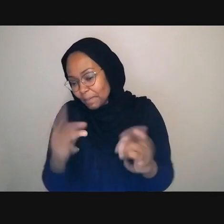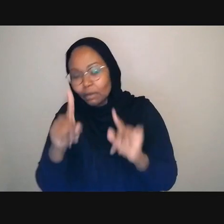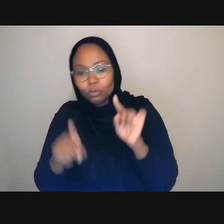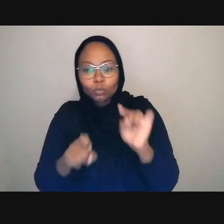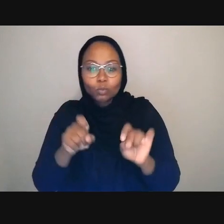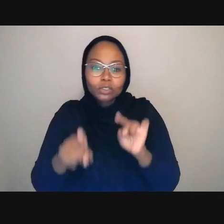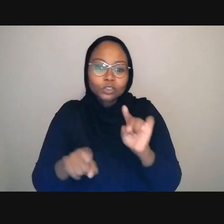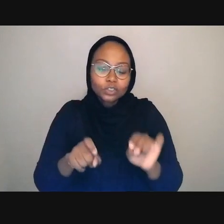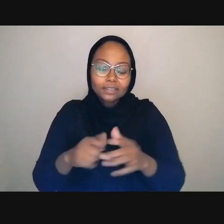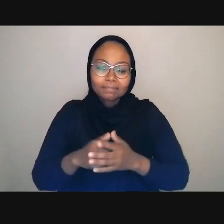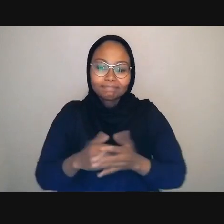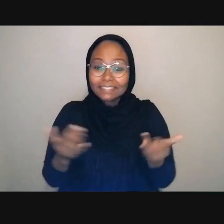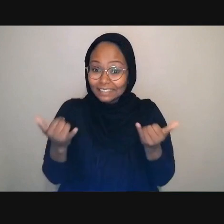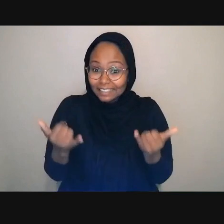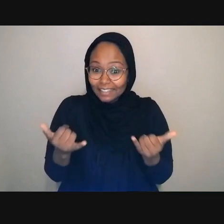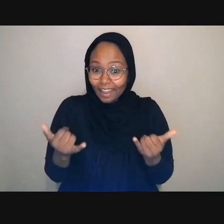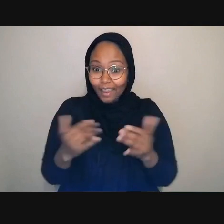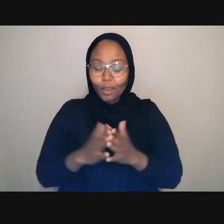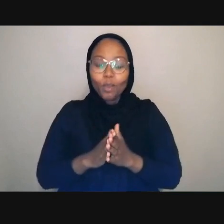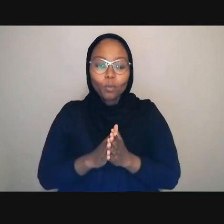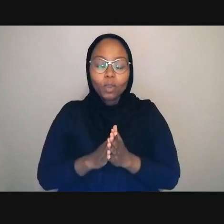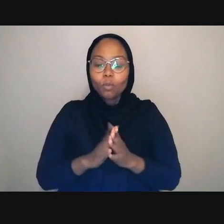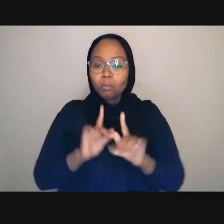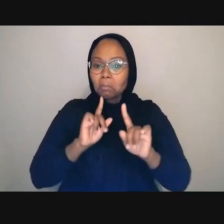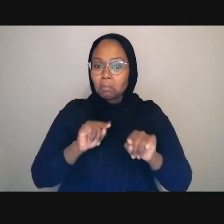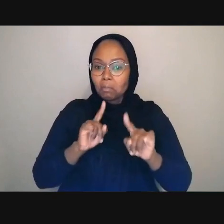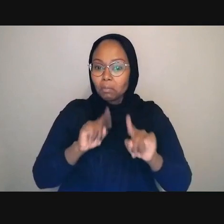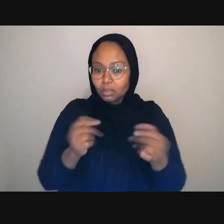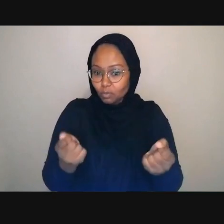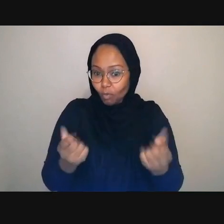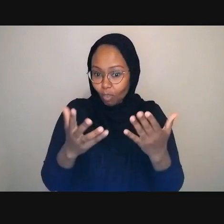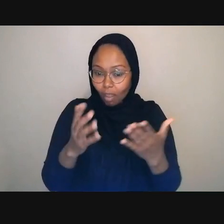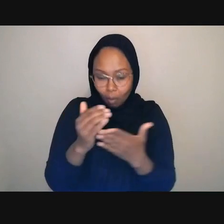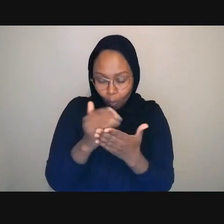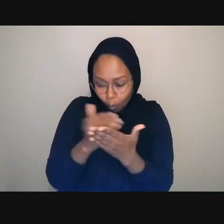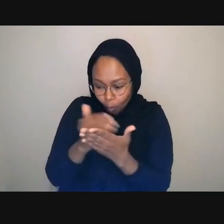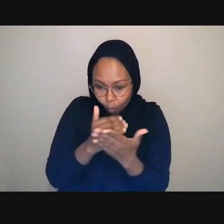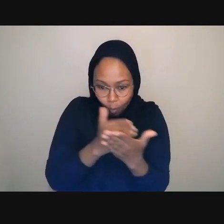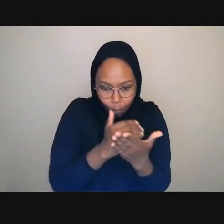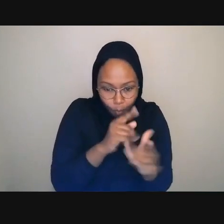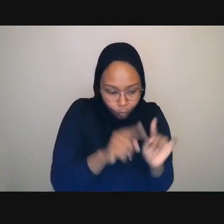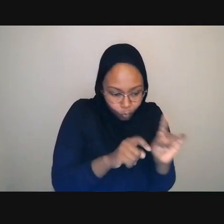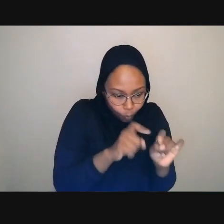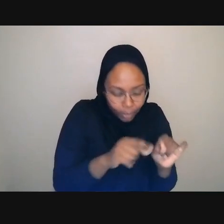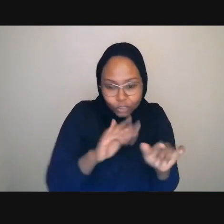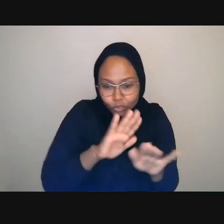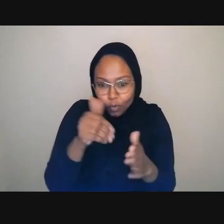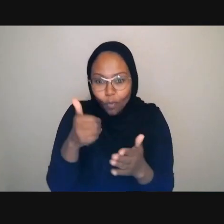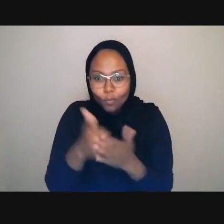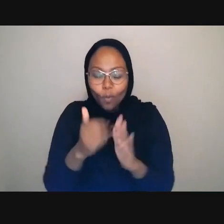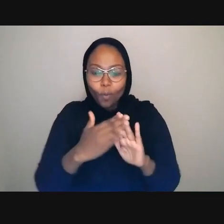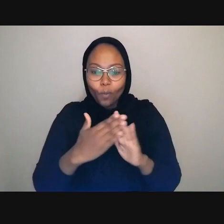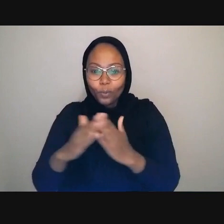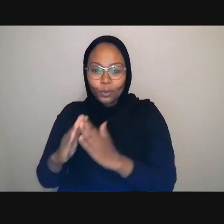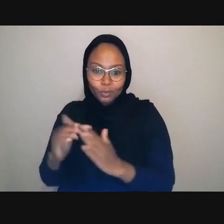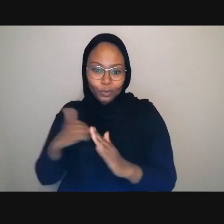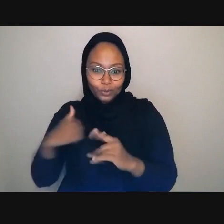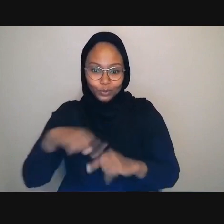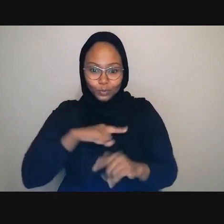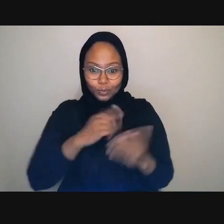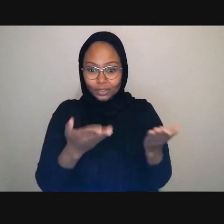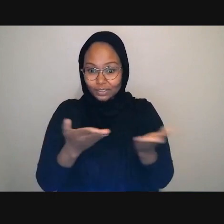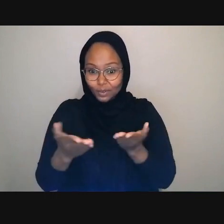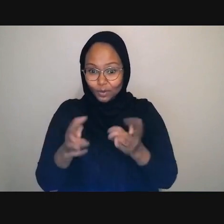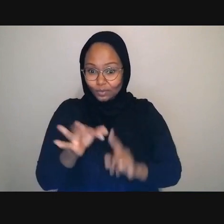these concerns and questions that we've gathered from all the communities that we serve, particularly the Muslim